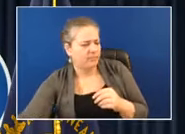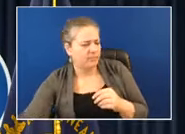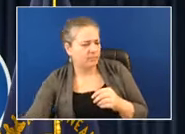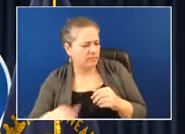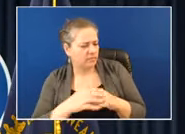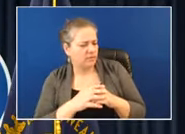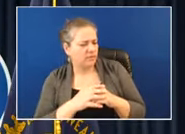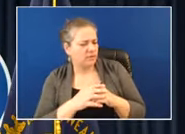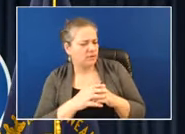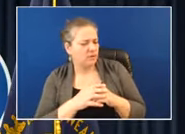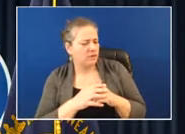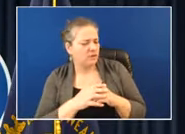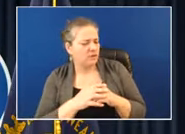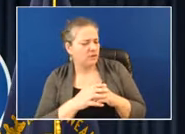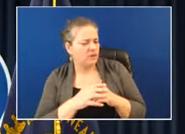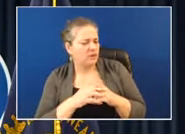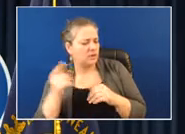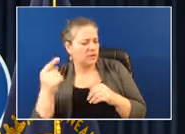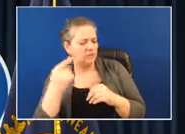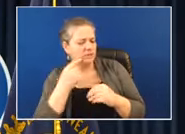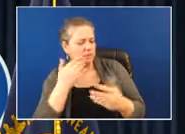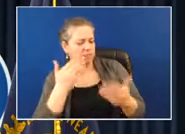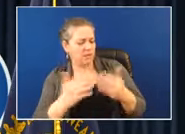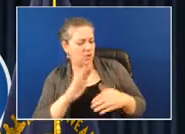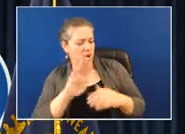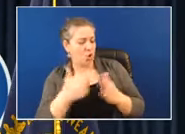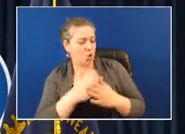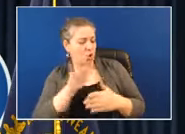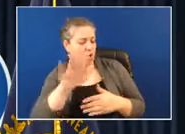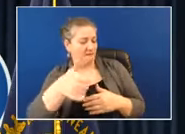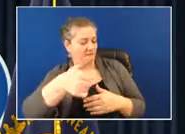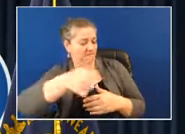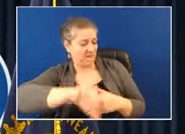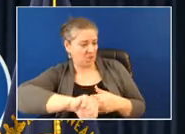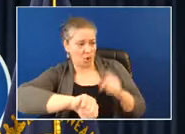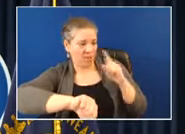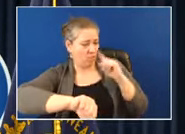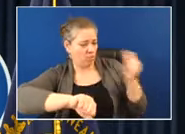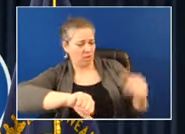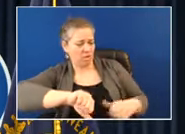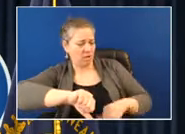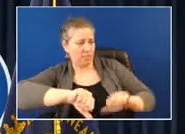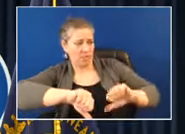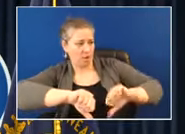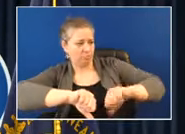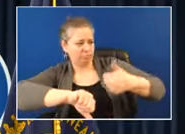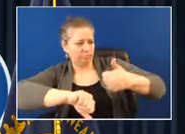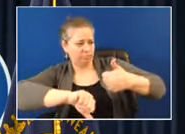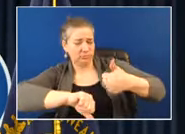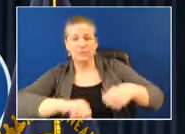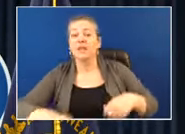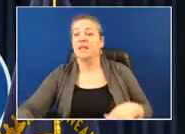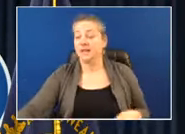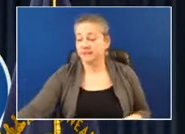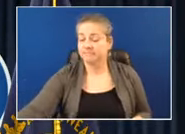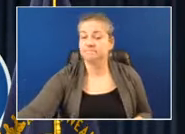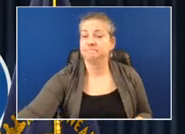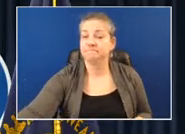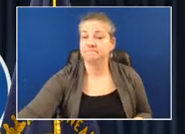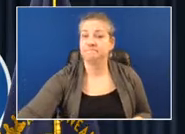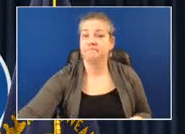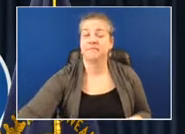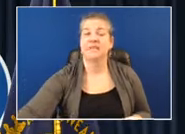that many, if not all, of your vetoes will be overridden. What are your thoughts towards that? Well, any veto that the